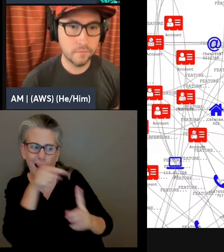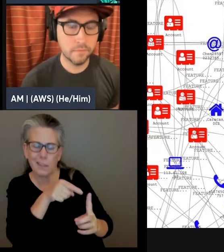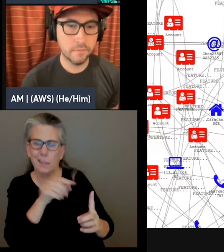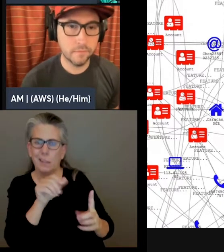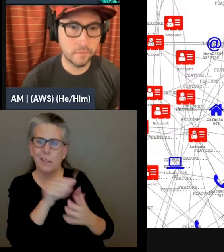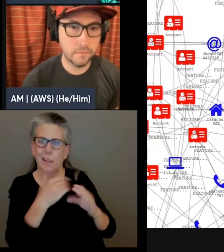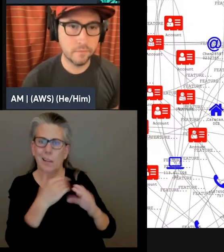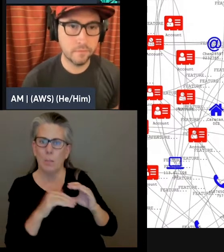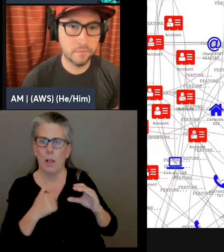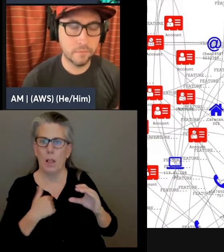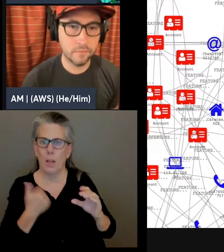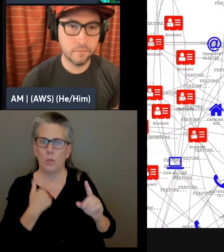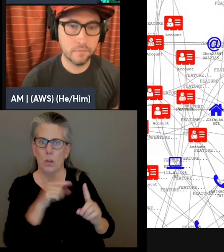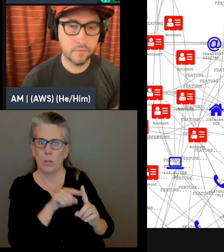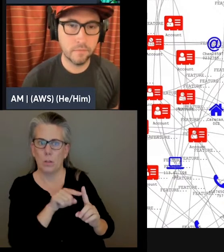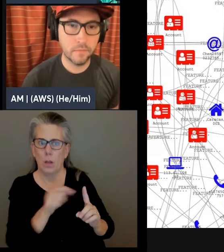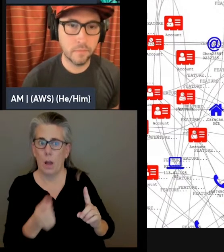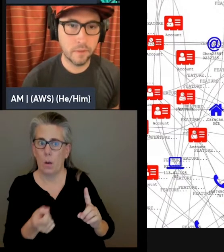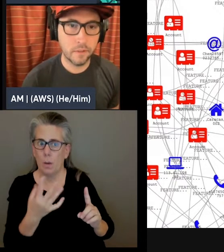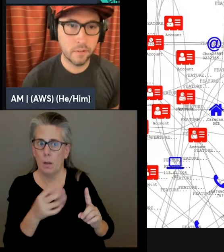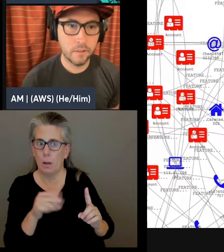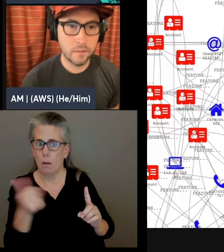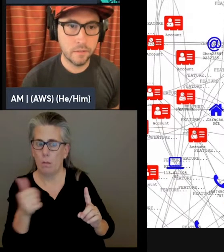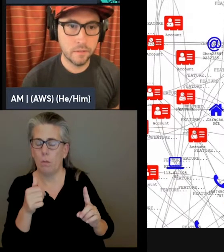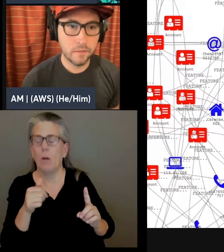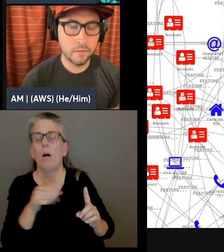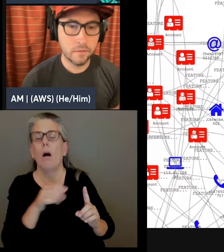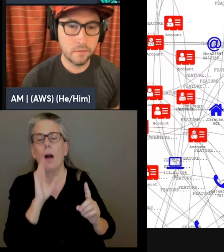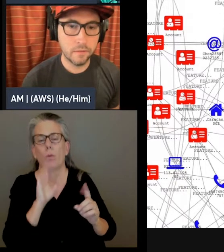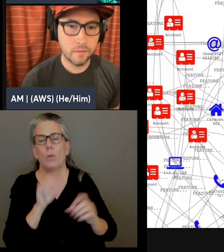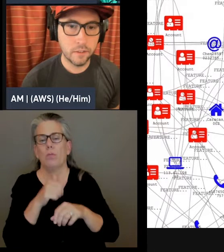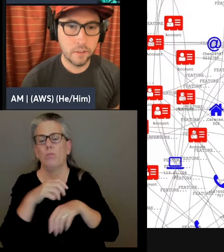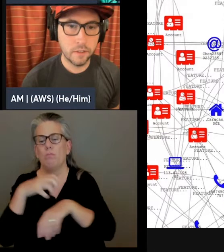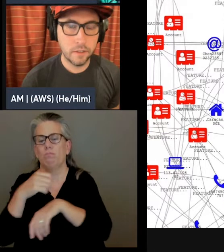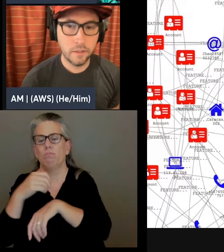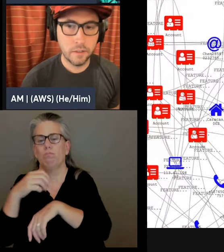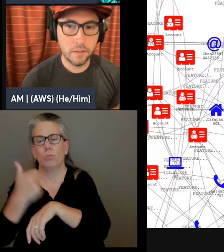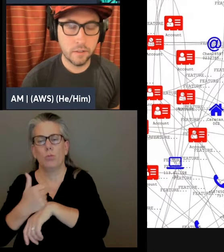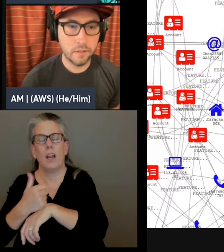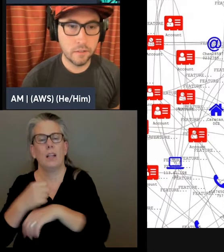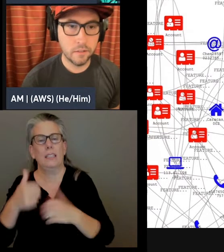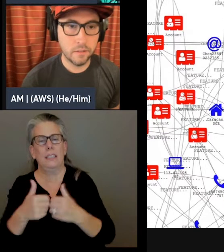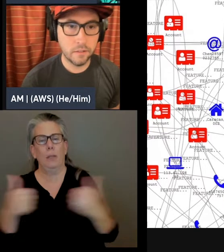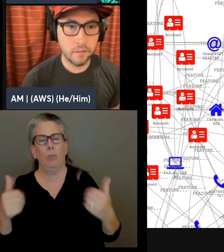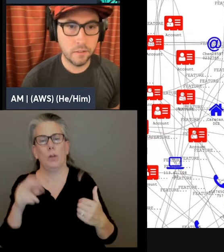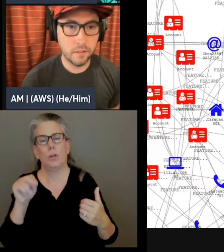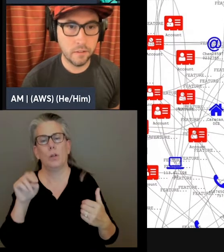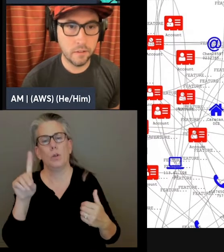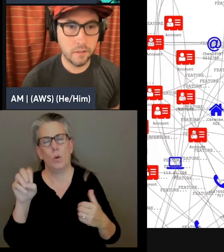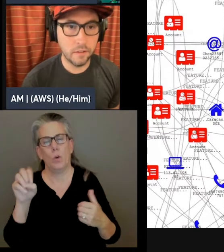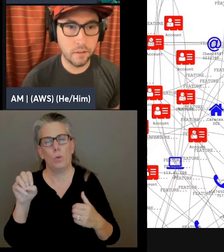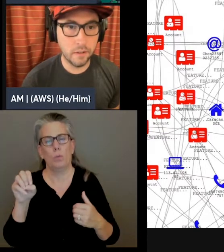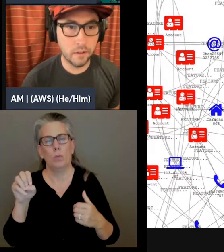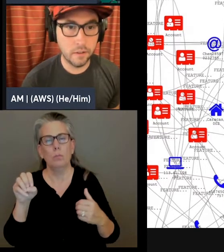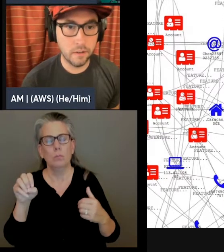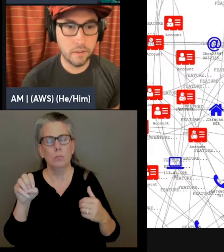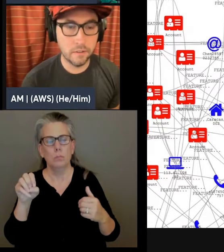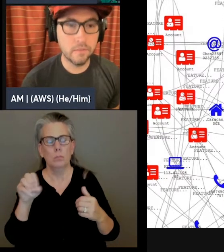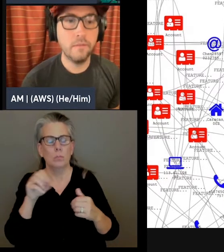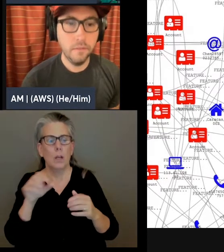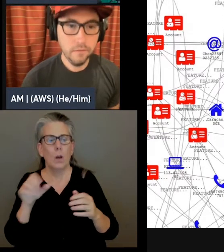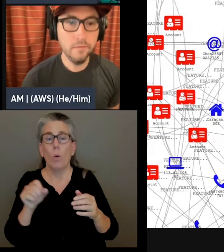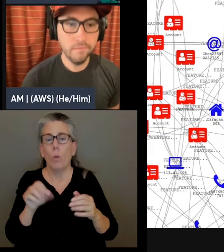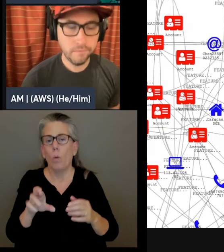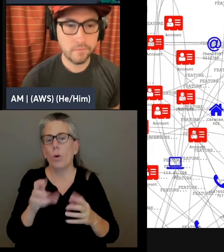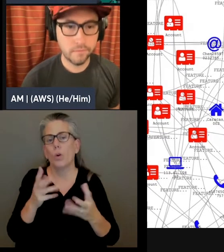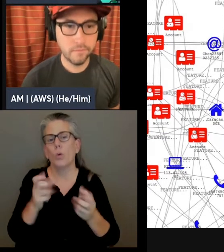node, basically a separate node for something like email address or phone number. Or you can actually, there's a lot of times you may want to denormalize it because you